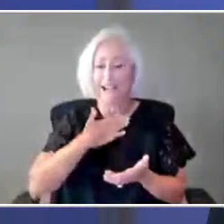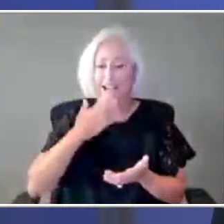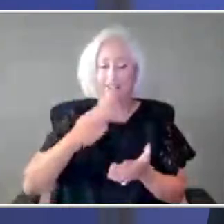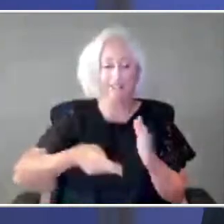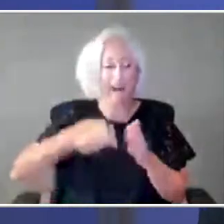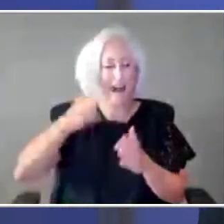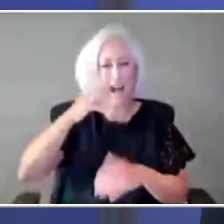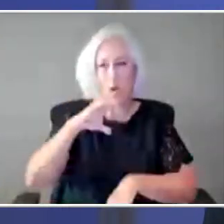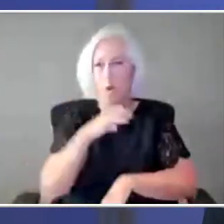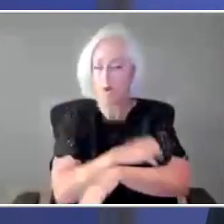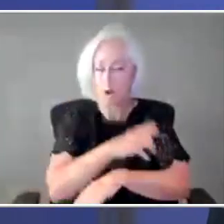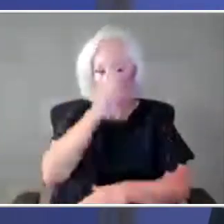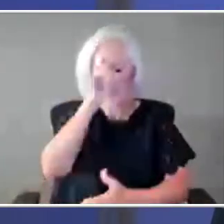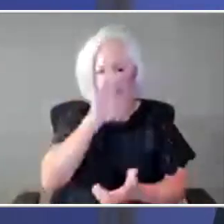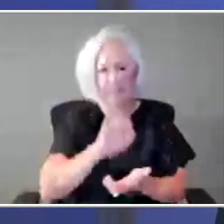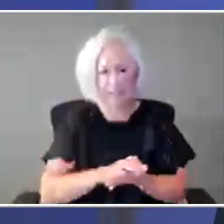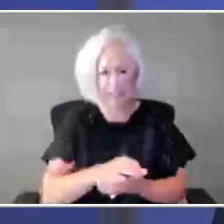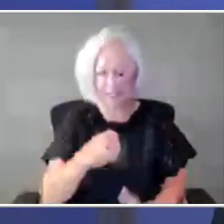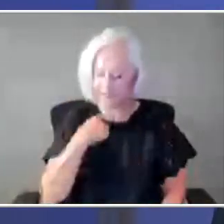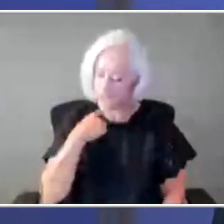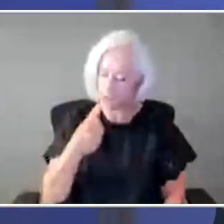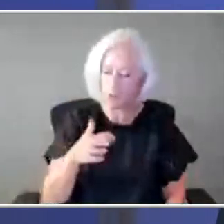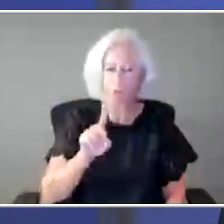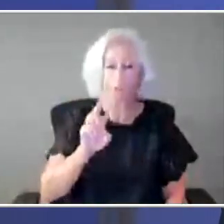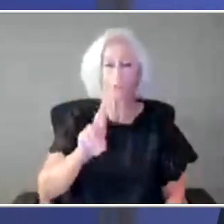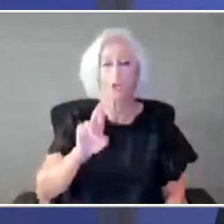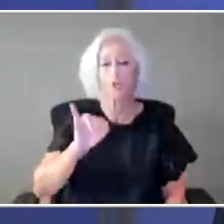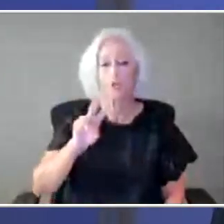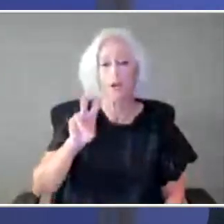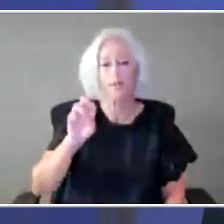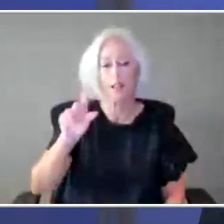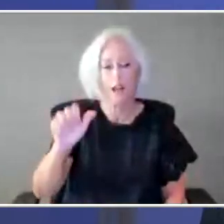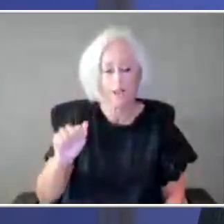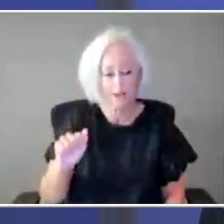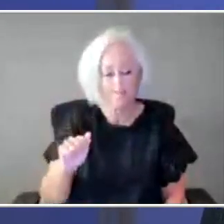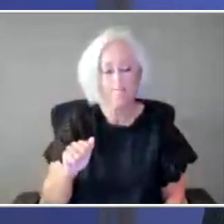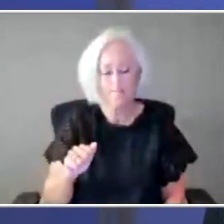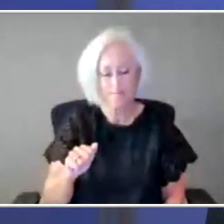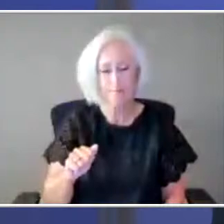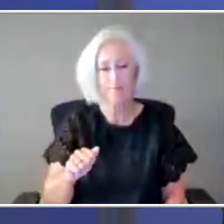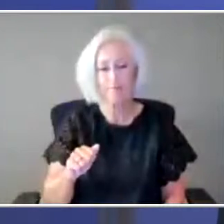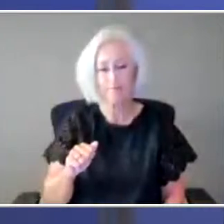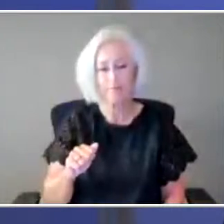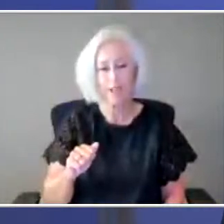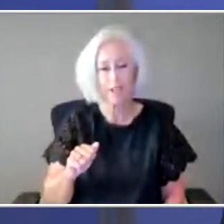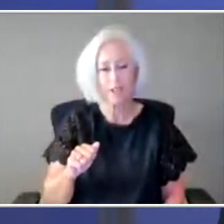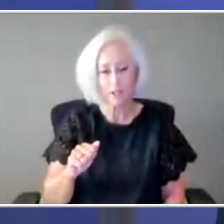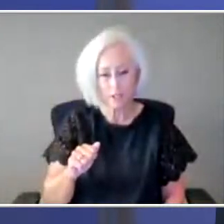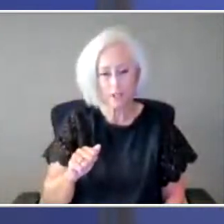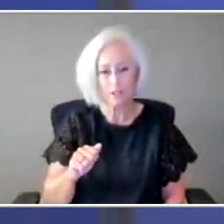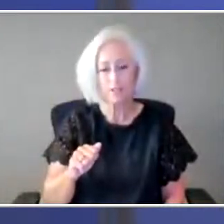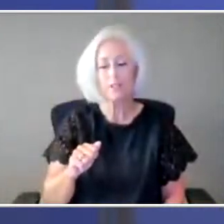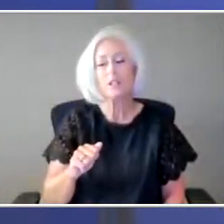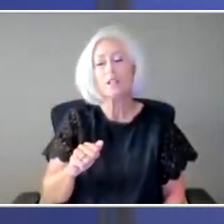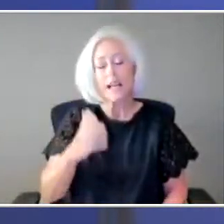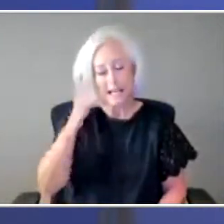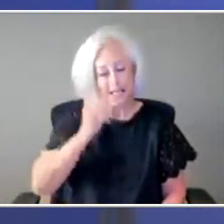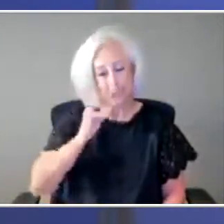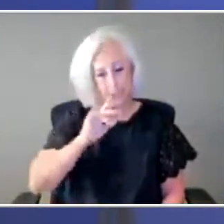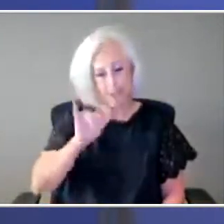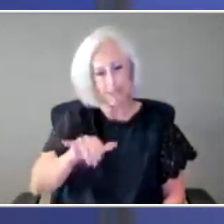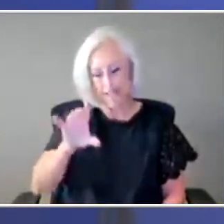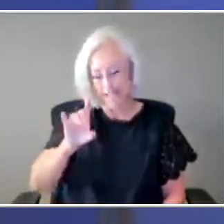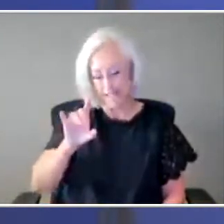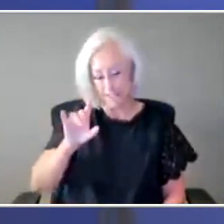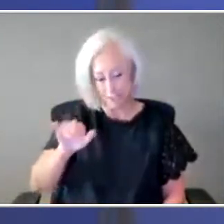in, and I even shared that with Dr. Halana. I said, you know, I believe that, you know, that going through this, that God put me in the right place,